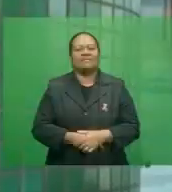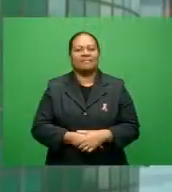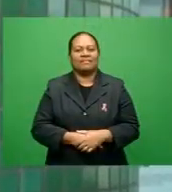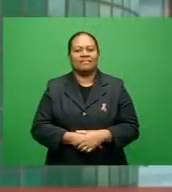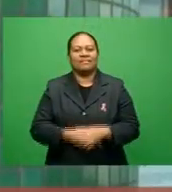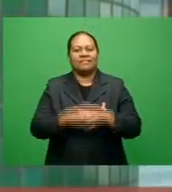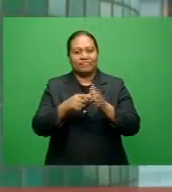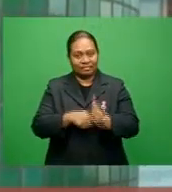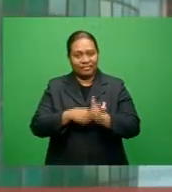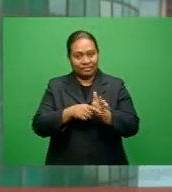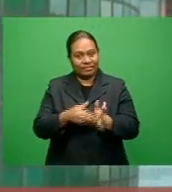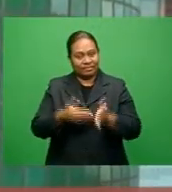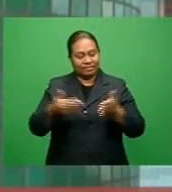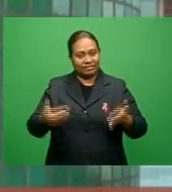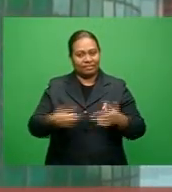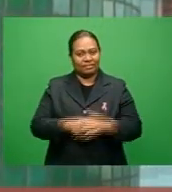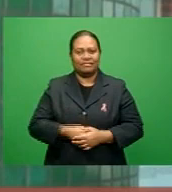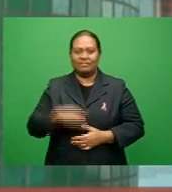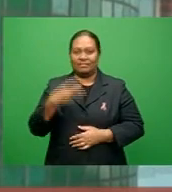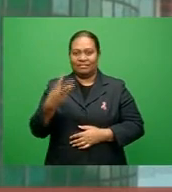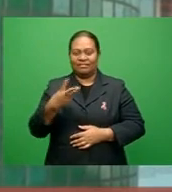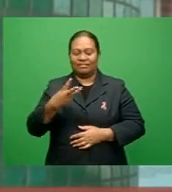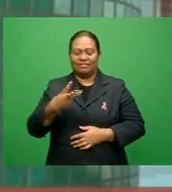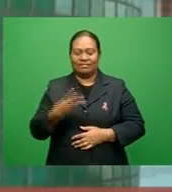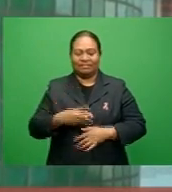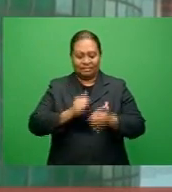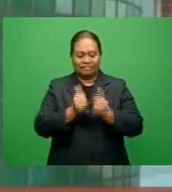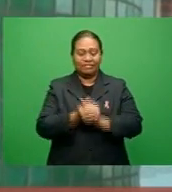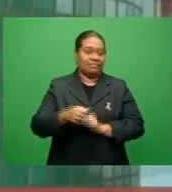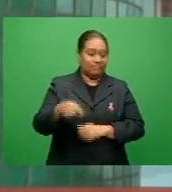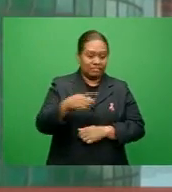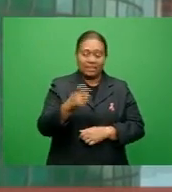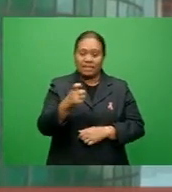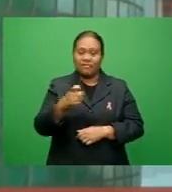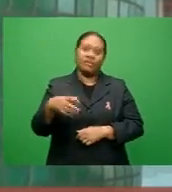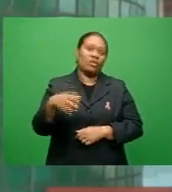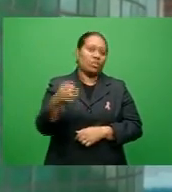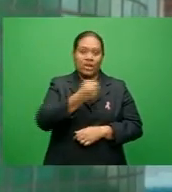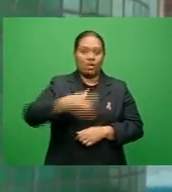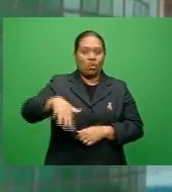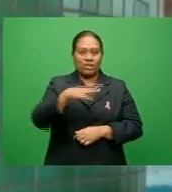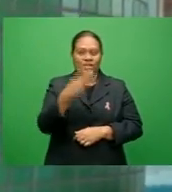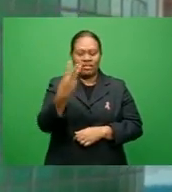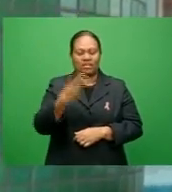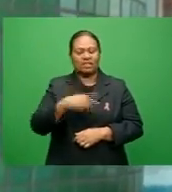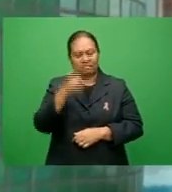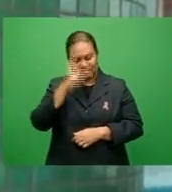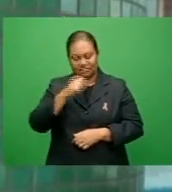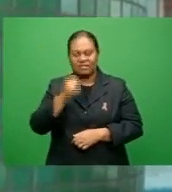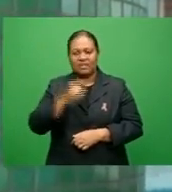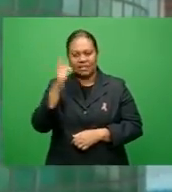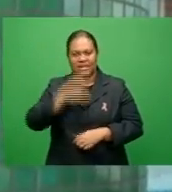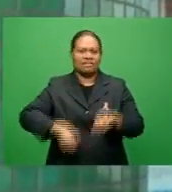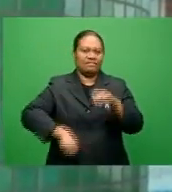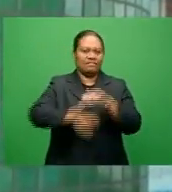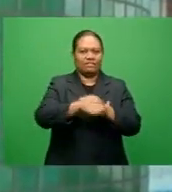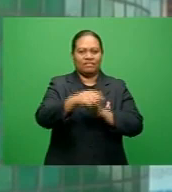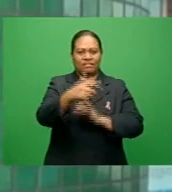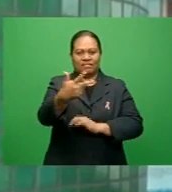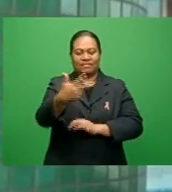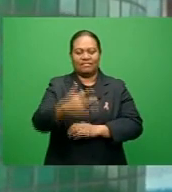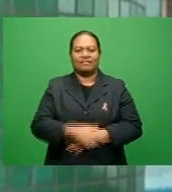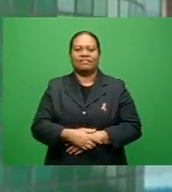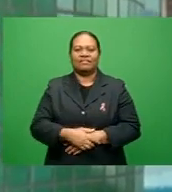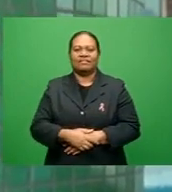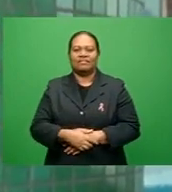Lautoka is standing right now. Well, they have 3 matches to win. If they win all the 3 matches, then probably they can make it to the top 8.